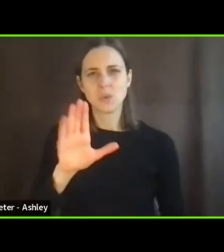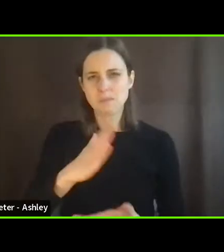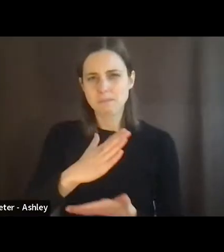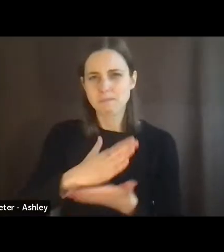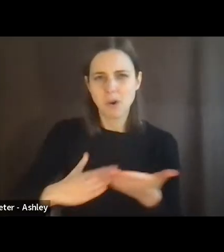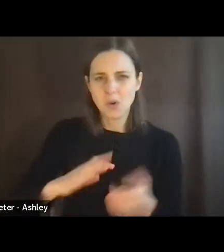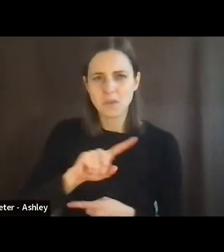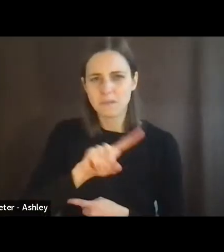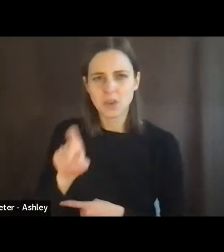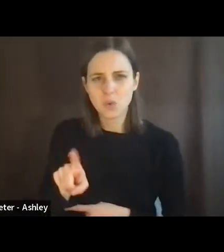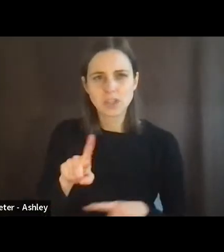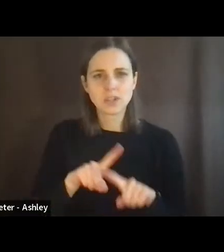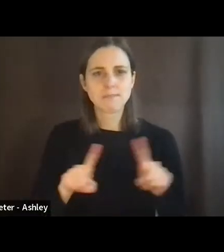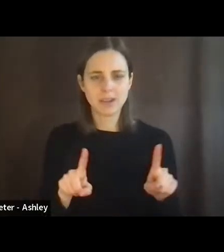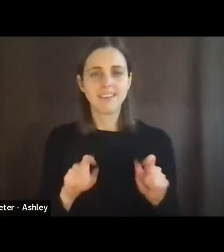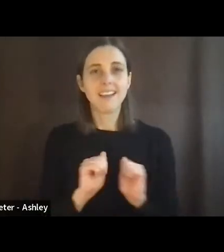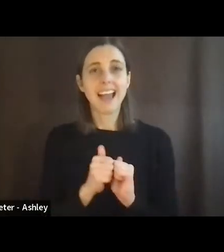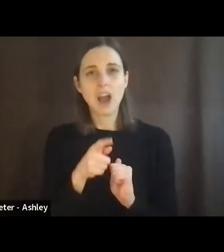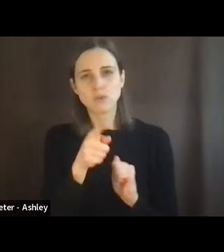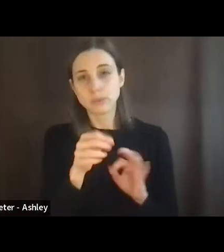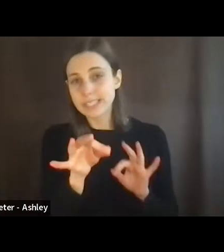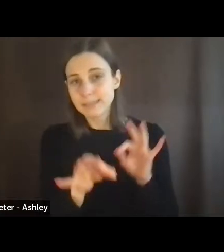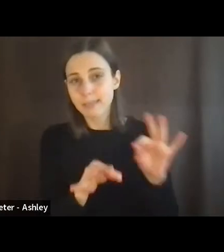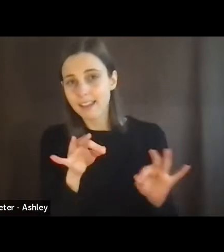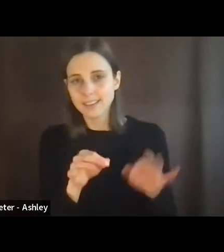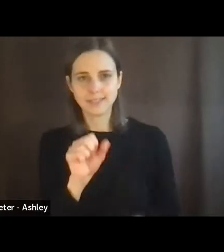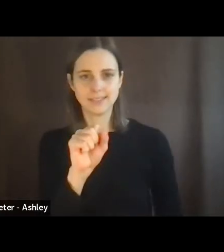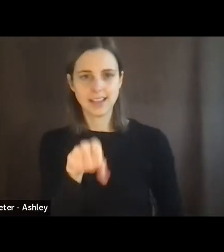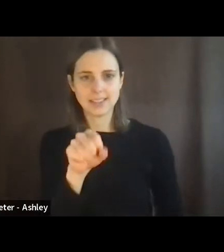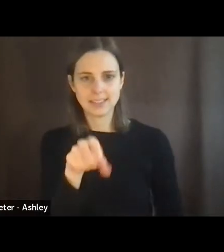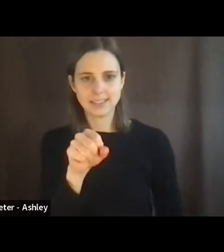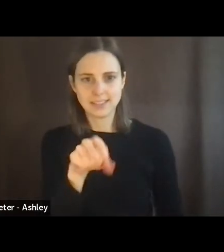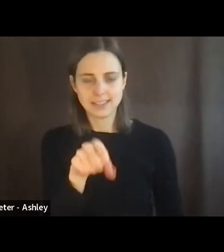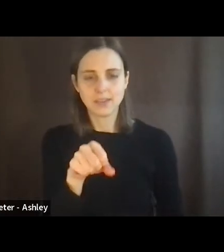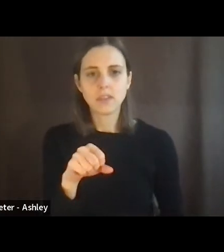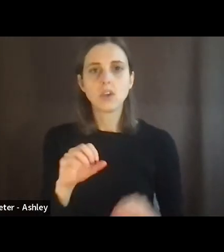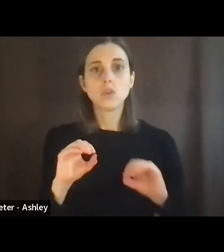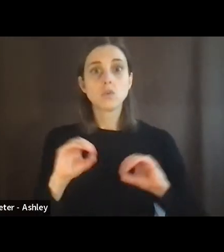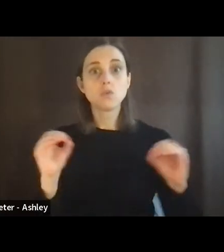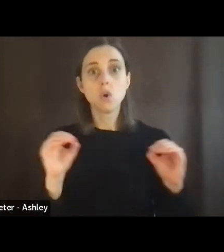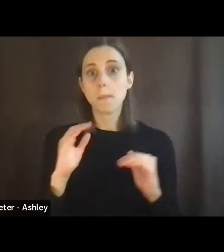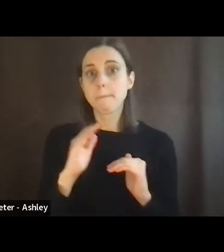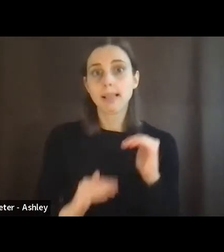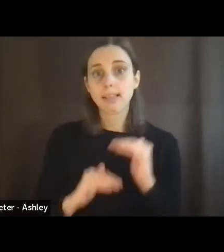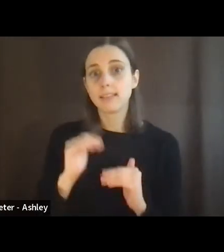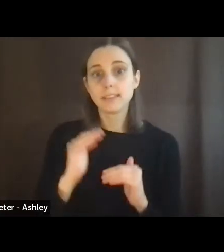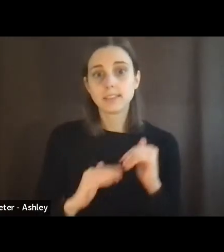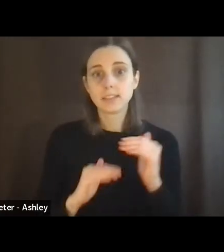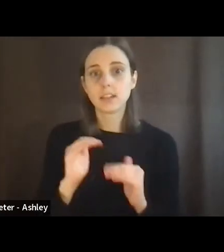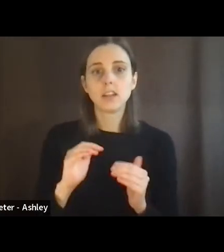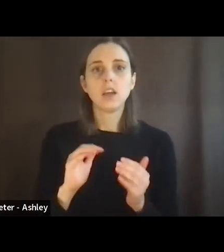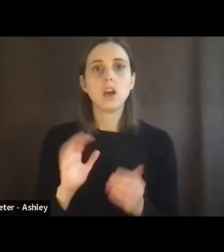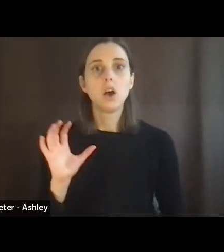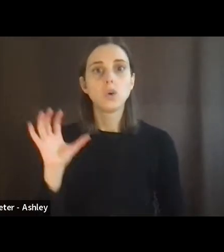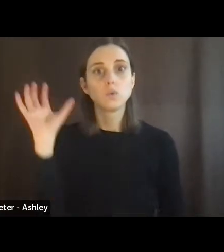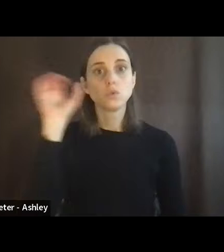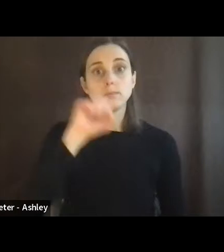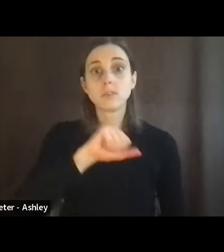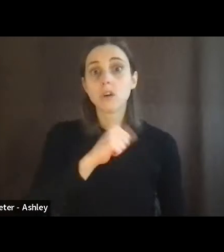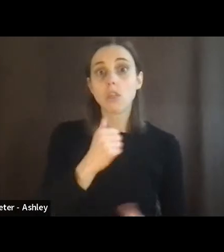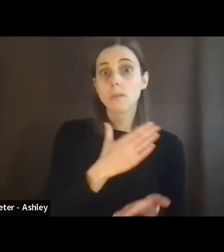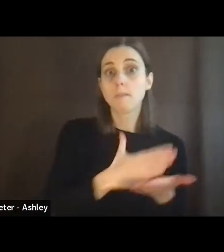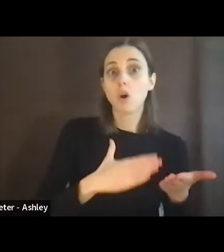correct, Martha. The way she was explaining it is no build assumes other planned projects in the region. So in the regional transportation plan has programs